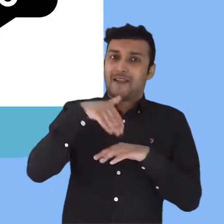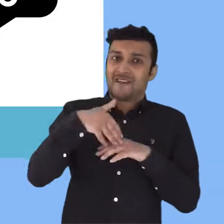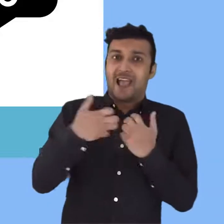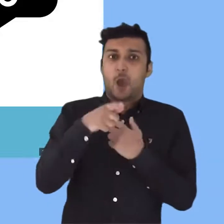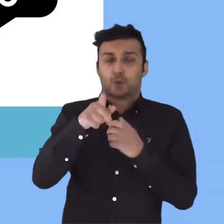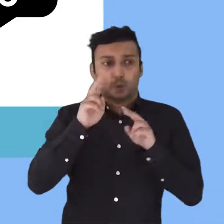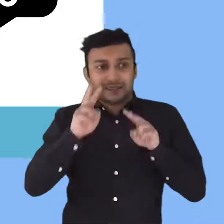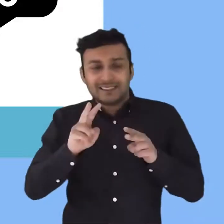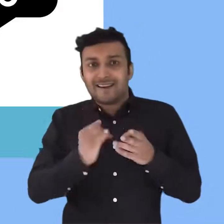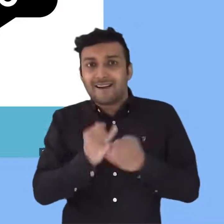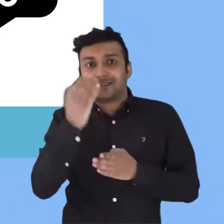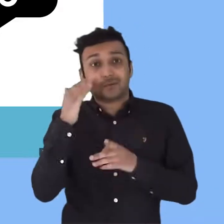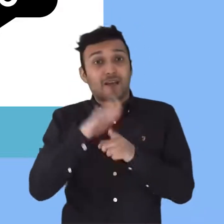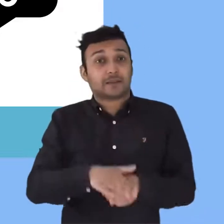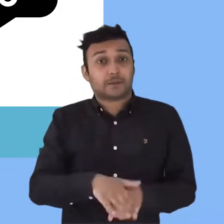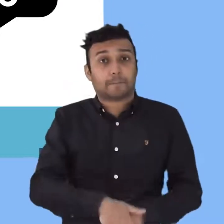anti-racism.